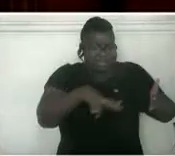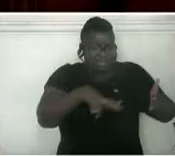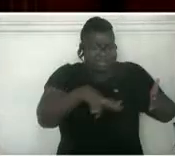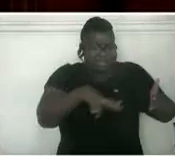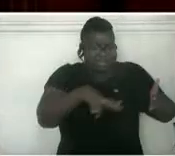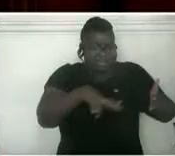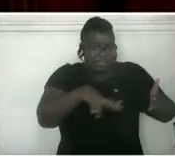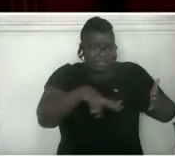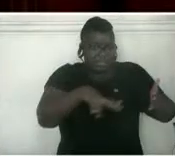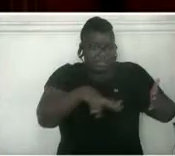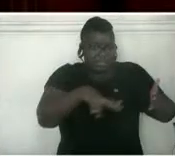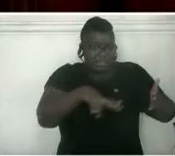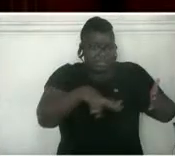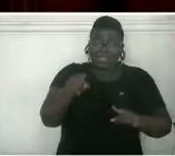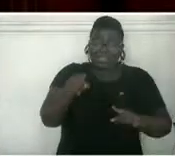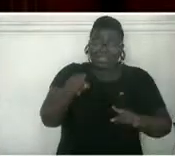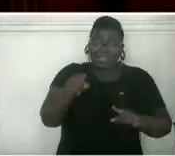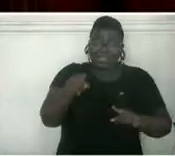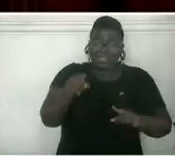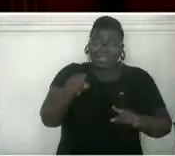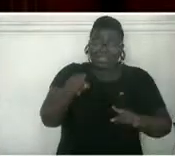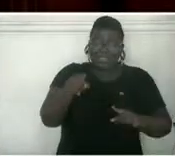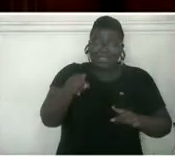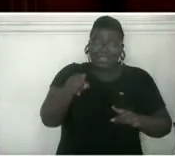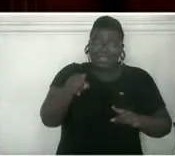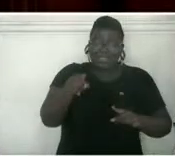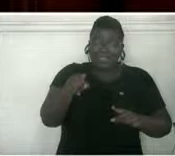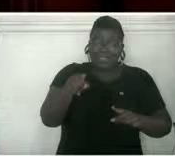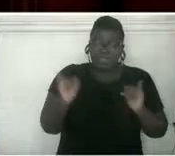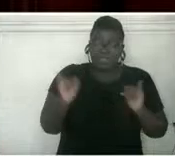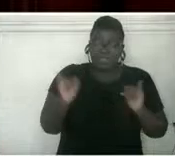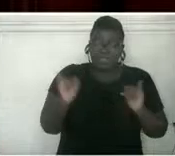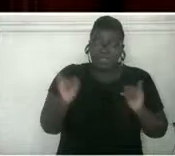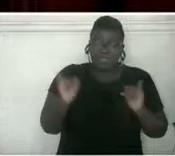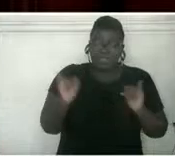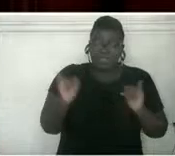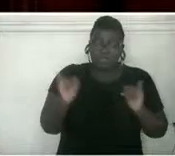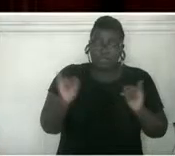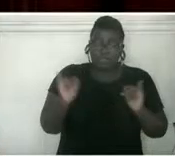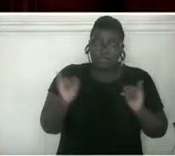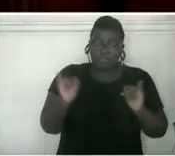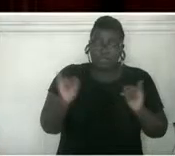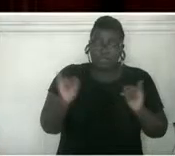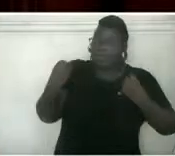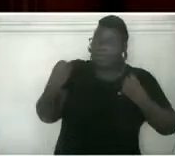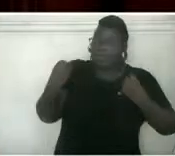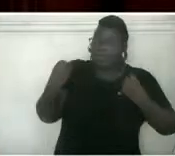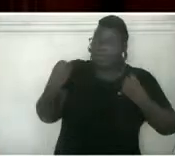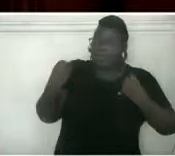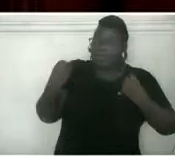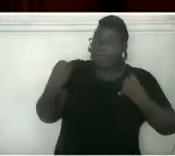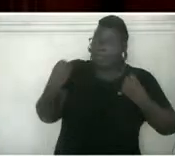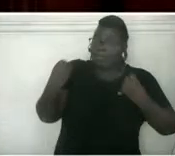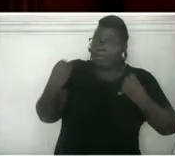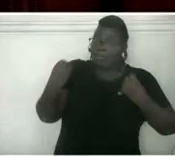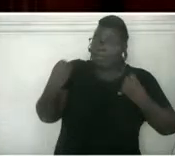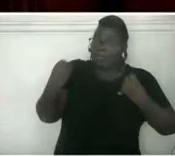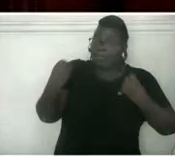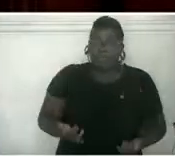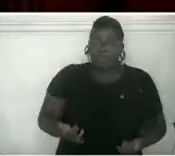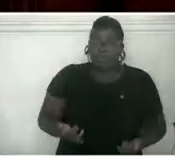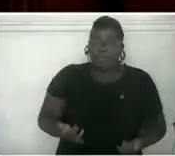a dire socio-economic conditions in which millions of the people find themselves. Results of